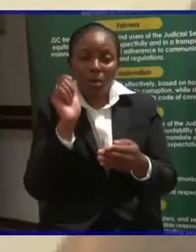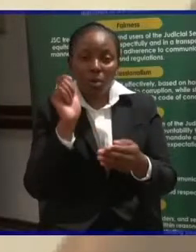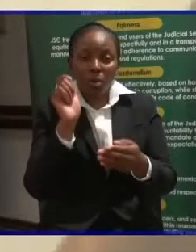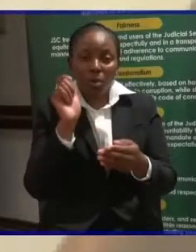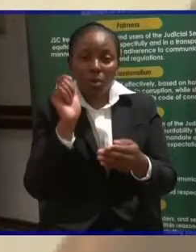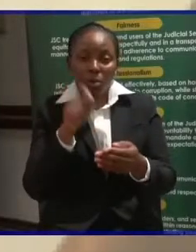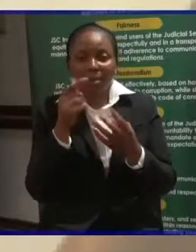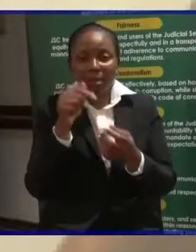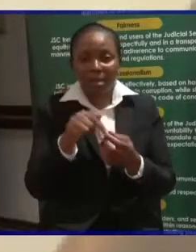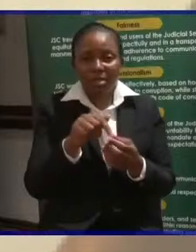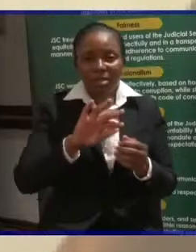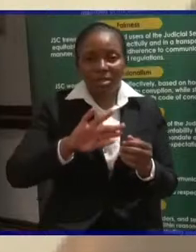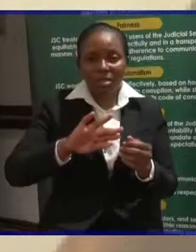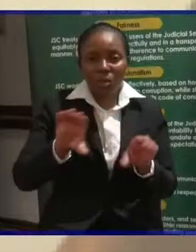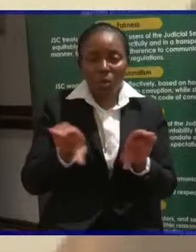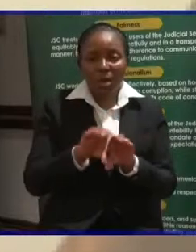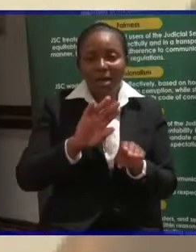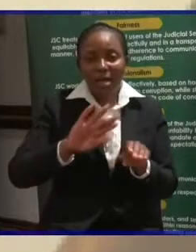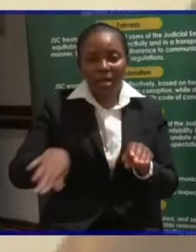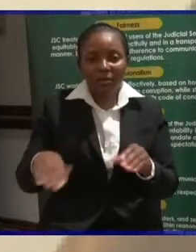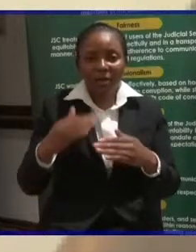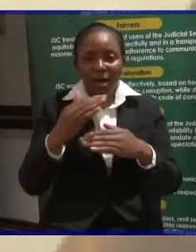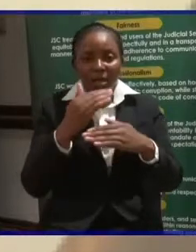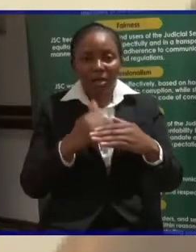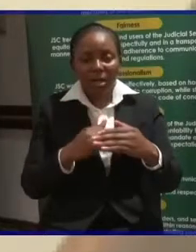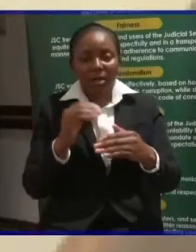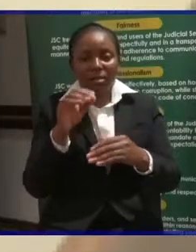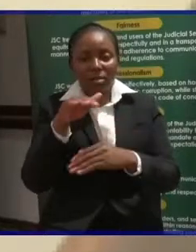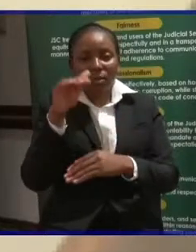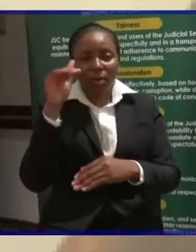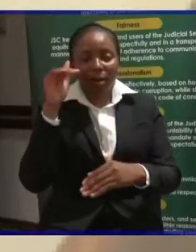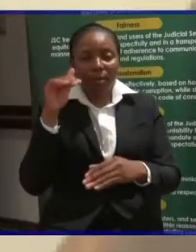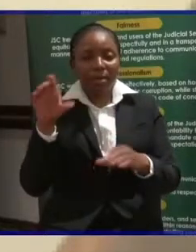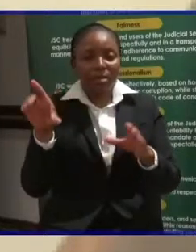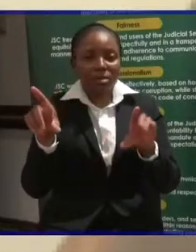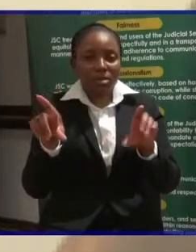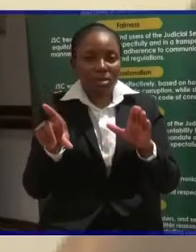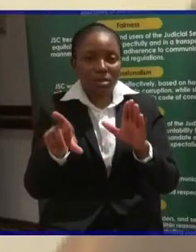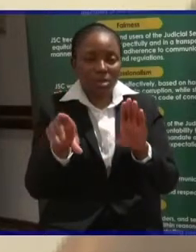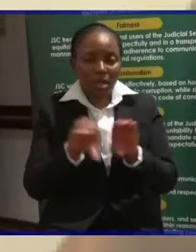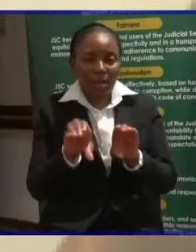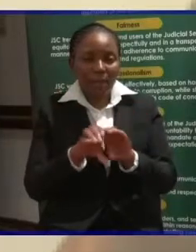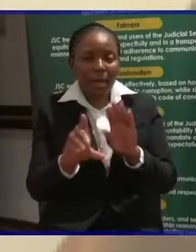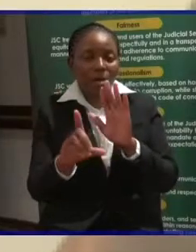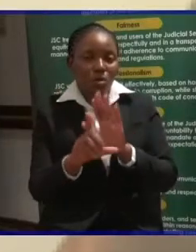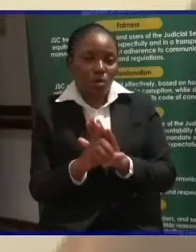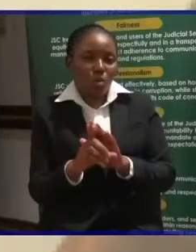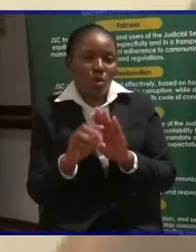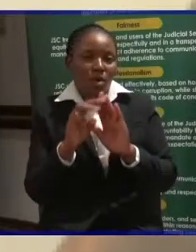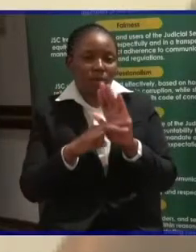resignation under Zimbabwe's labor legislation and principles of fairness?